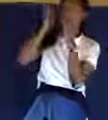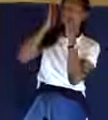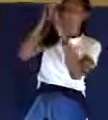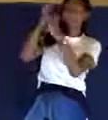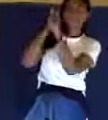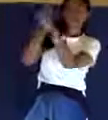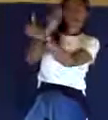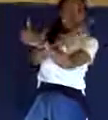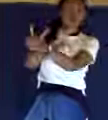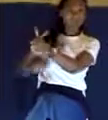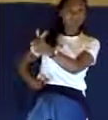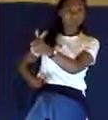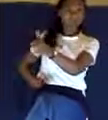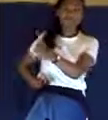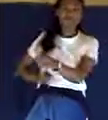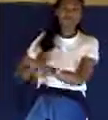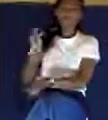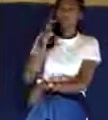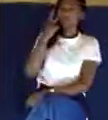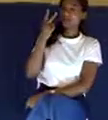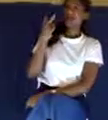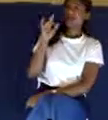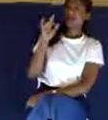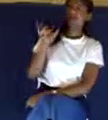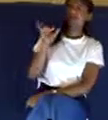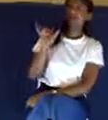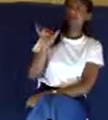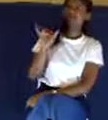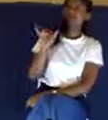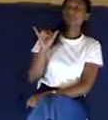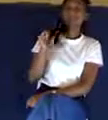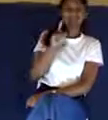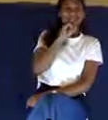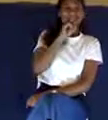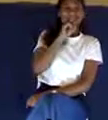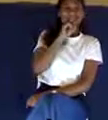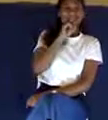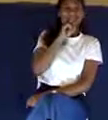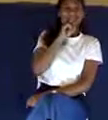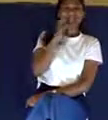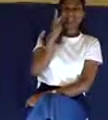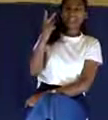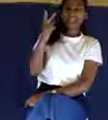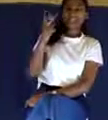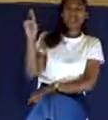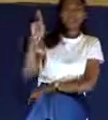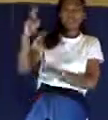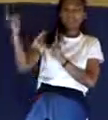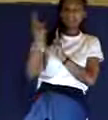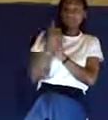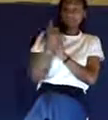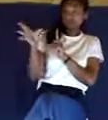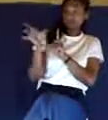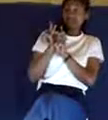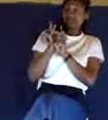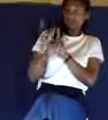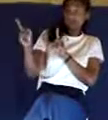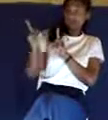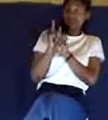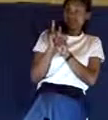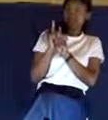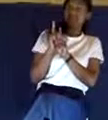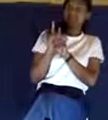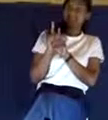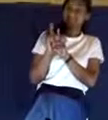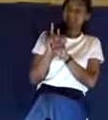when Naomi sees her commitment, look at verse 18. She no longer tries to talk her out of it. Verse 18, "When she saw that she was steadfastly minded to go